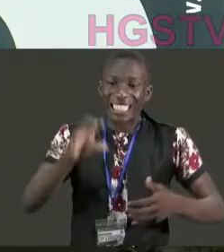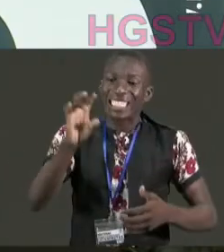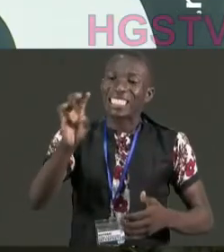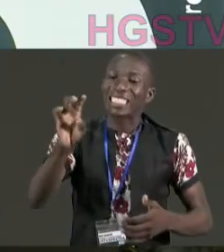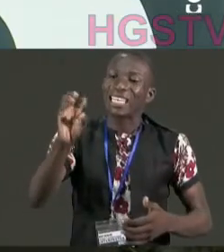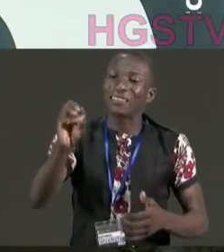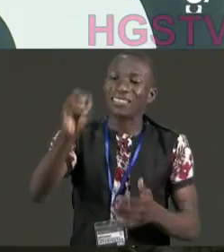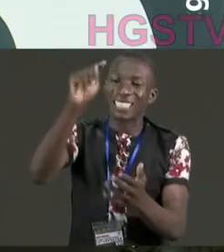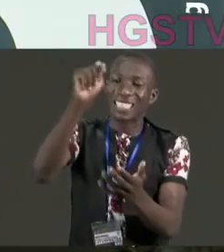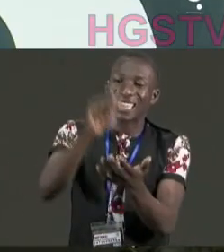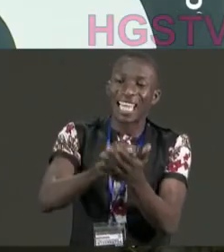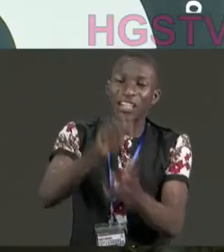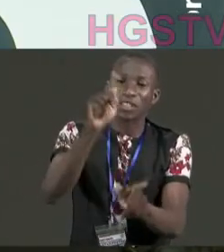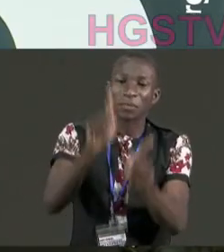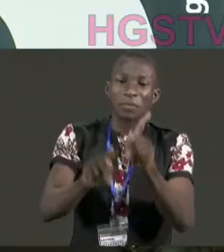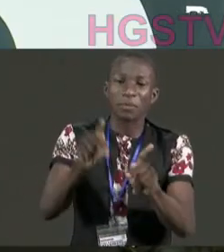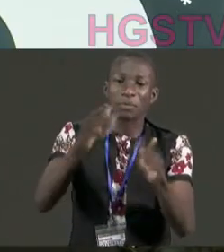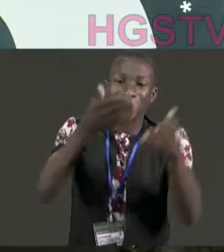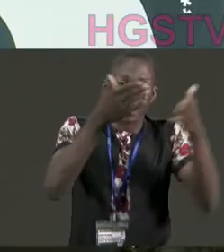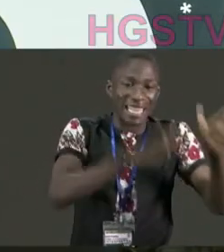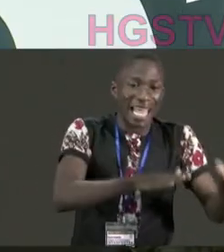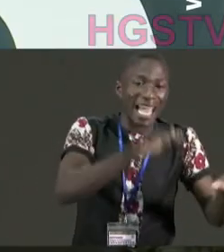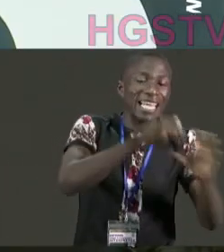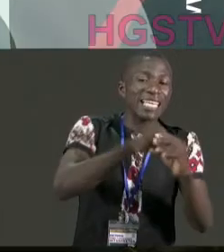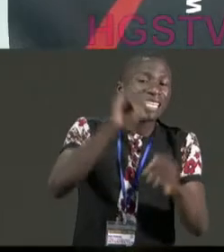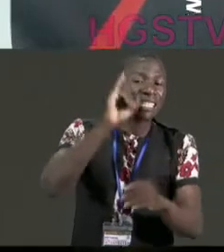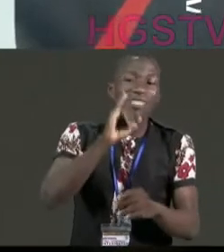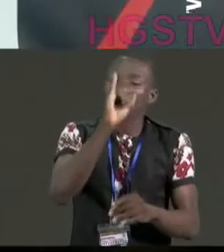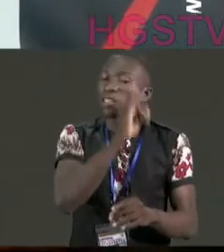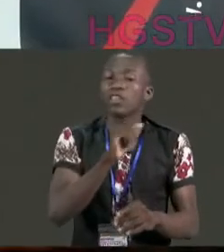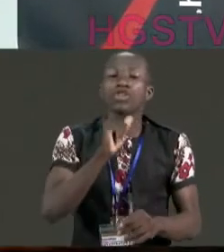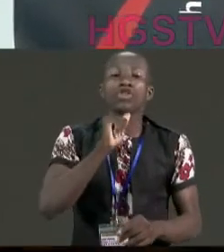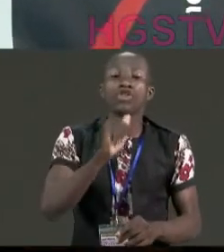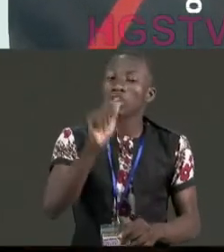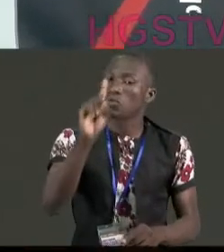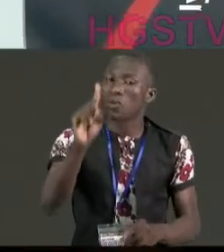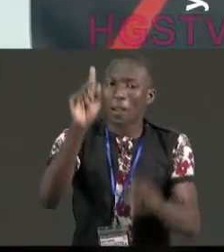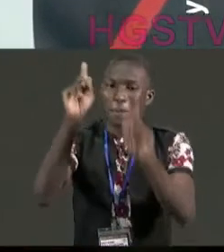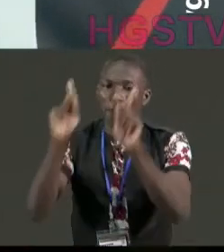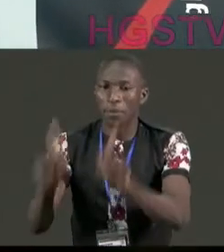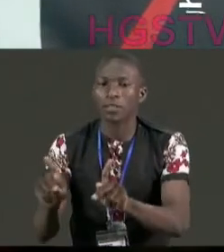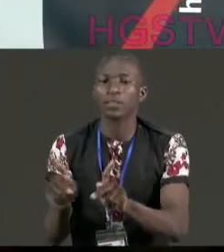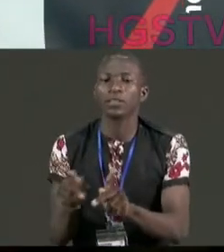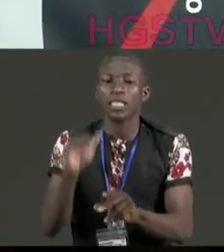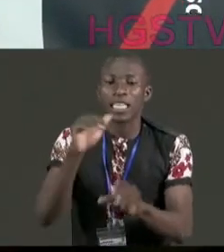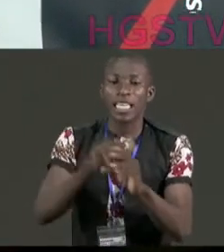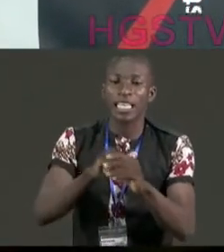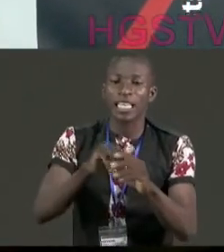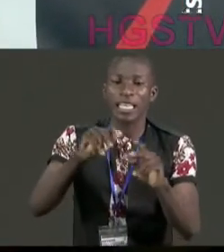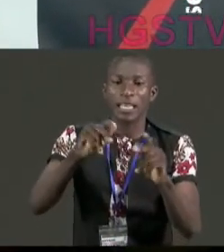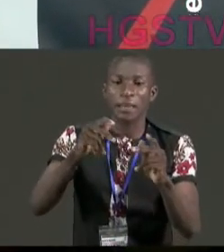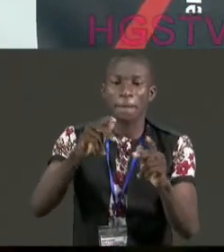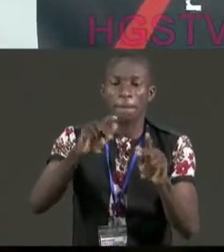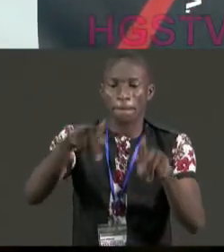70,000 people died in Israel, not one of them in the palace.